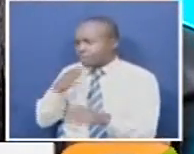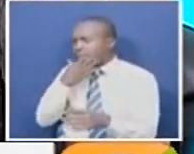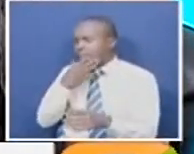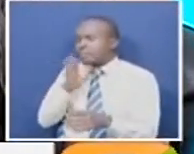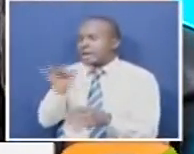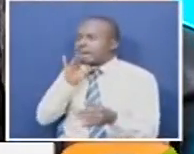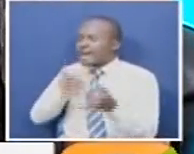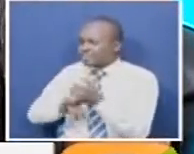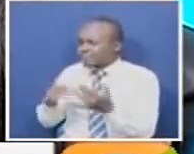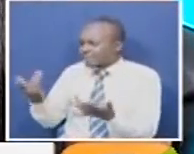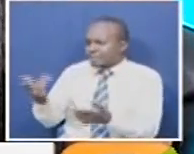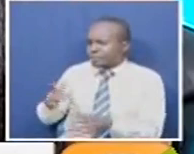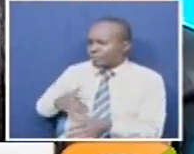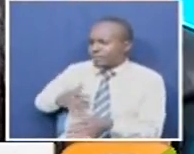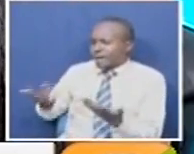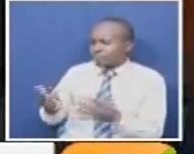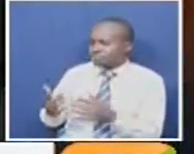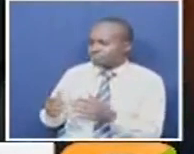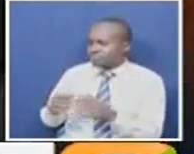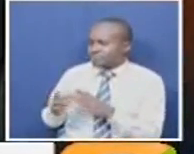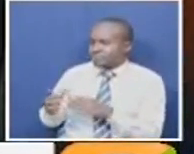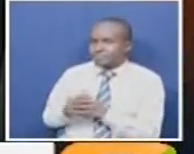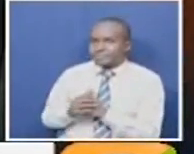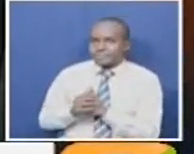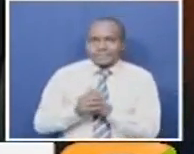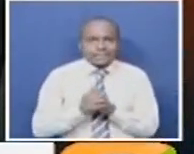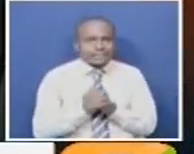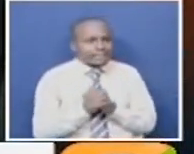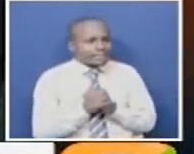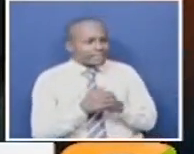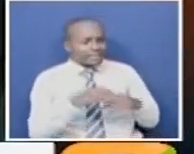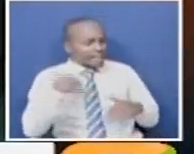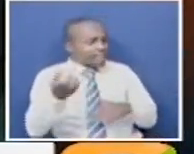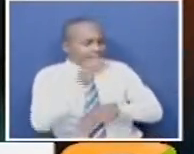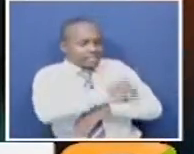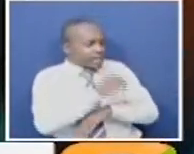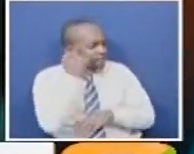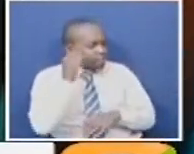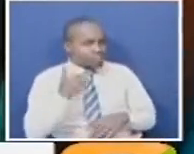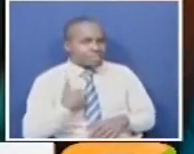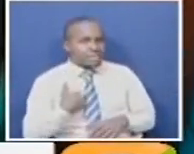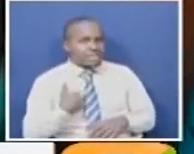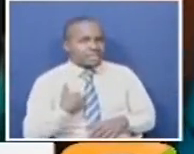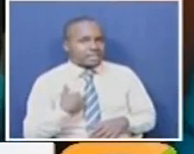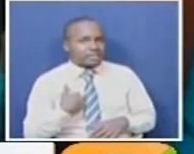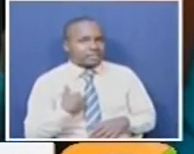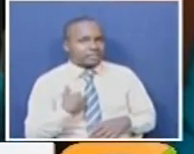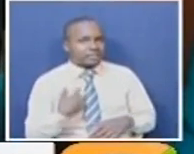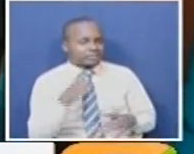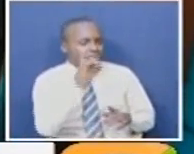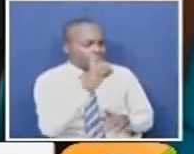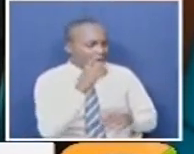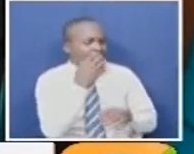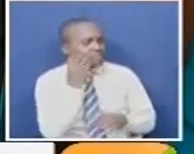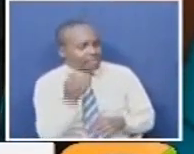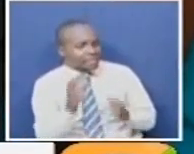husband. What's a typical day for you like? Pretty much that. Every day for me is a day packed with one sad